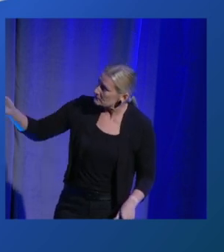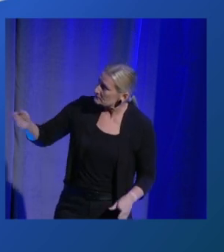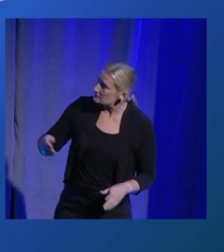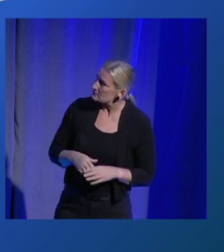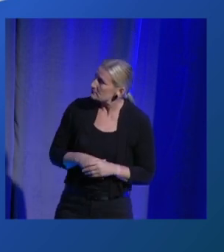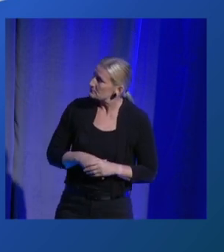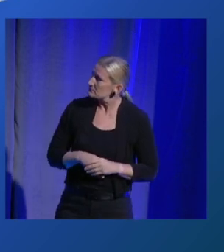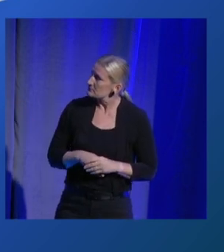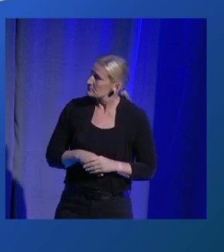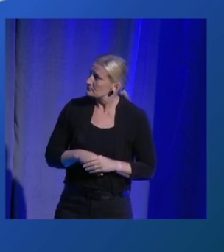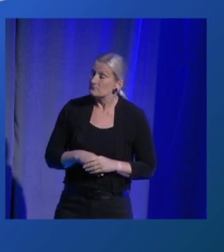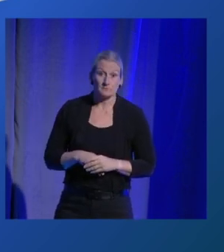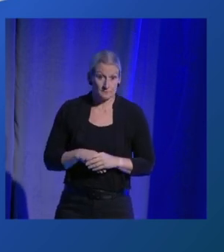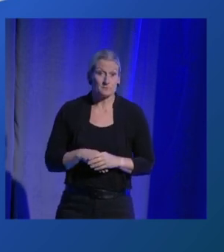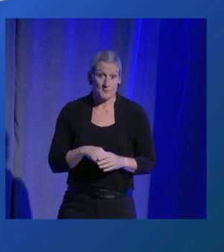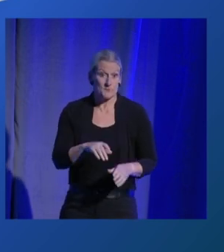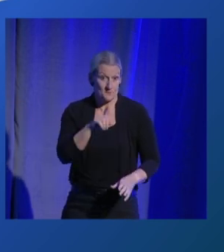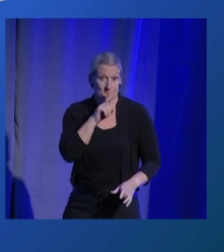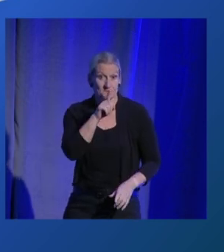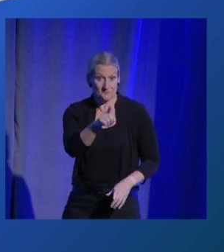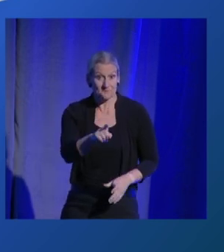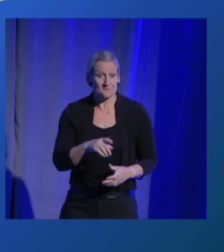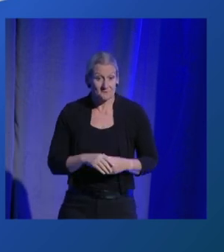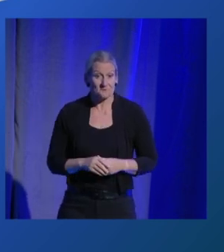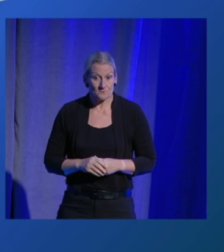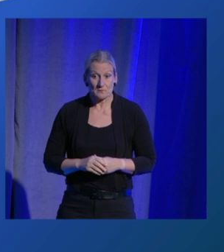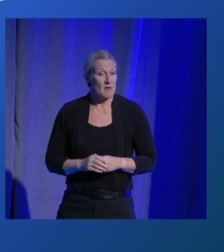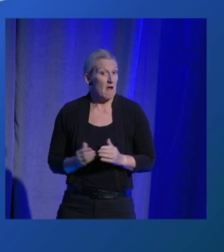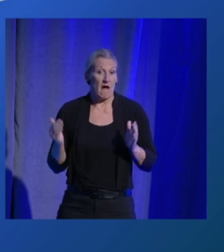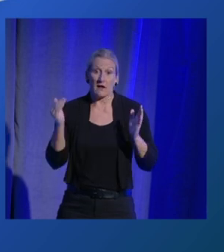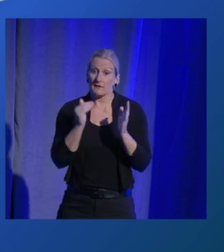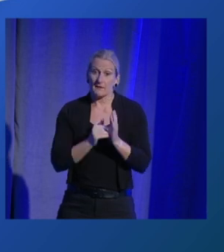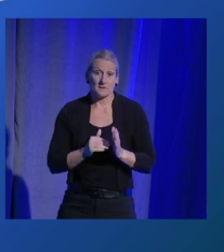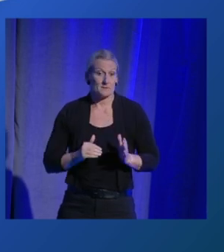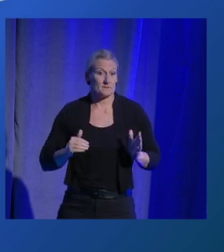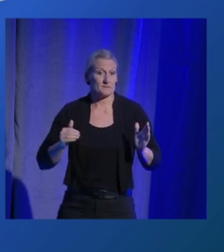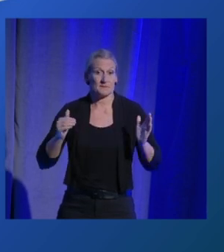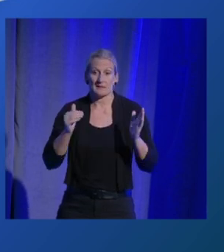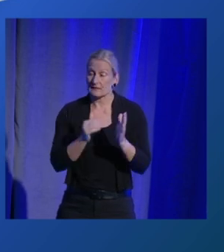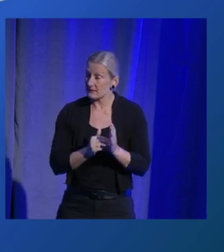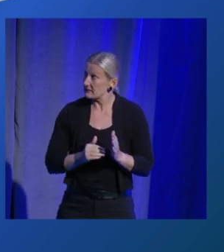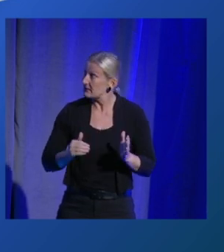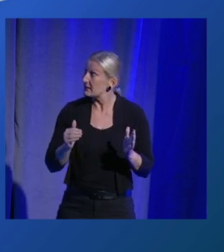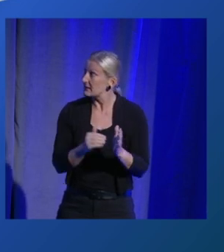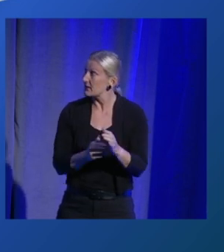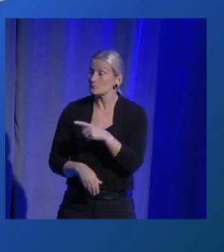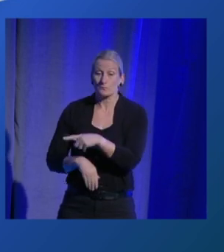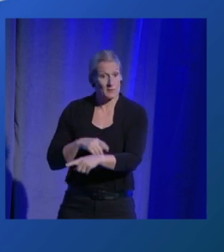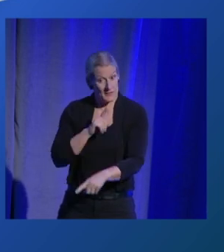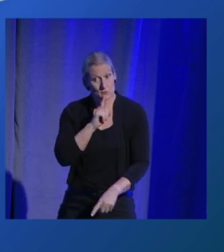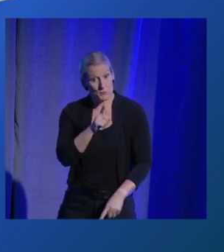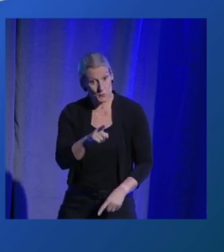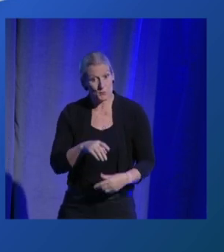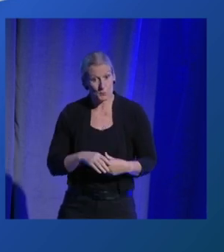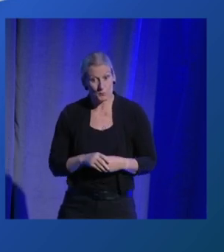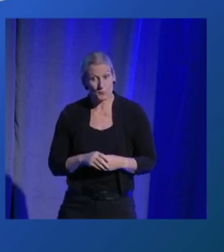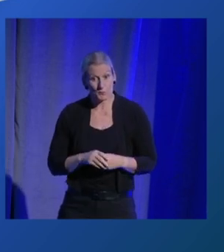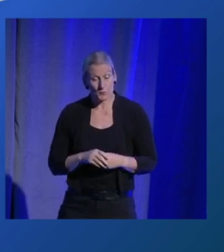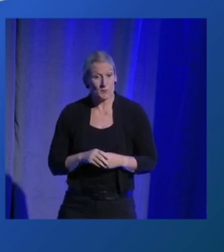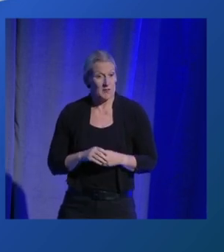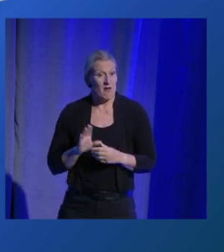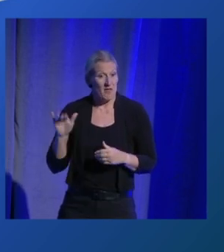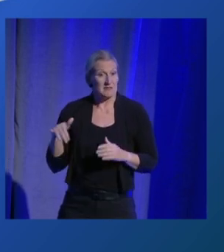holds very true um time after time and again and that is the technology adoption